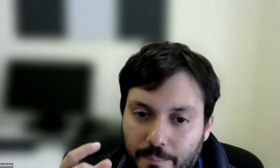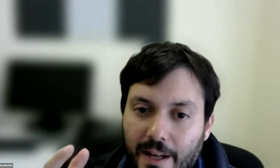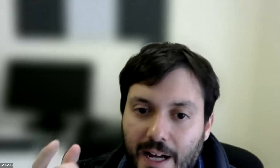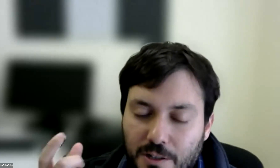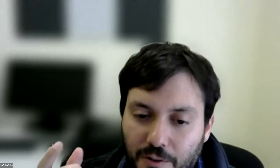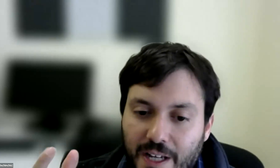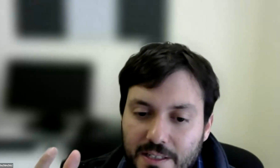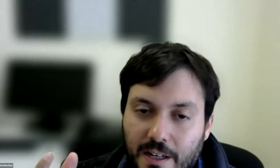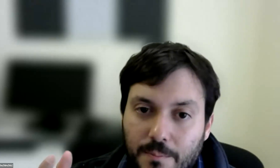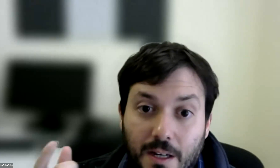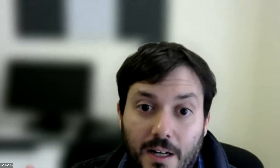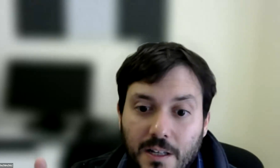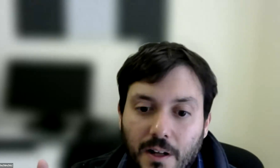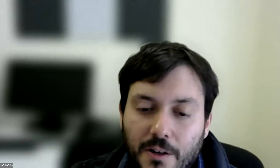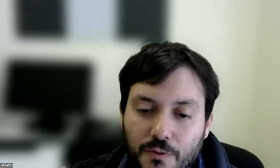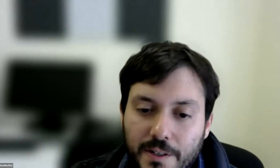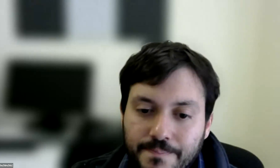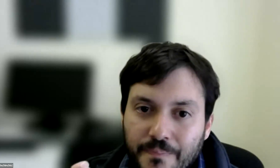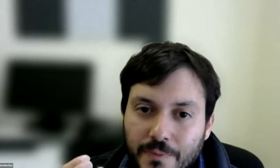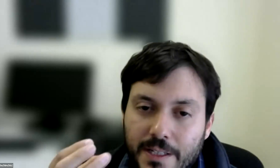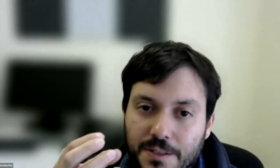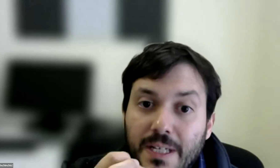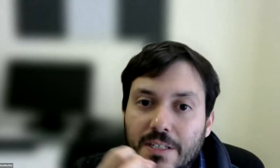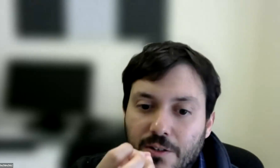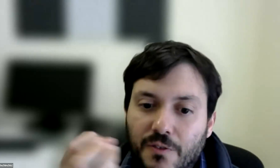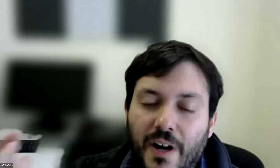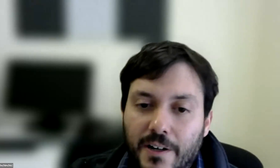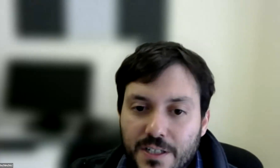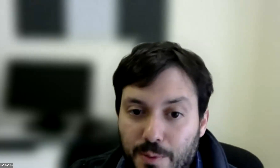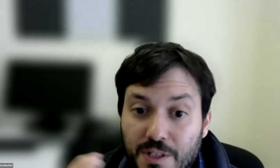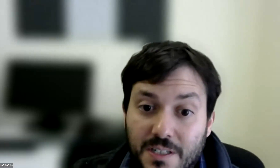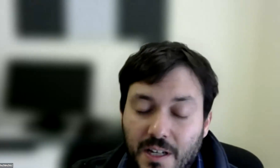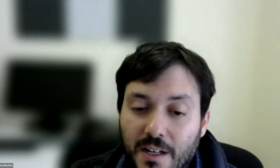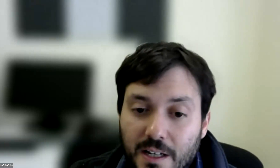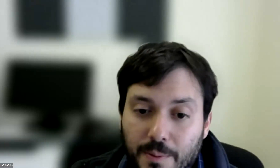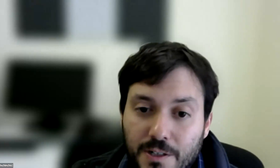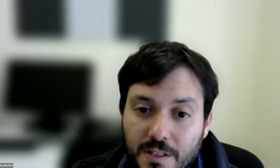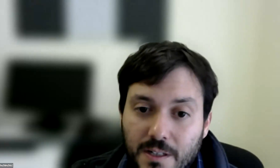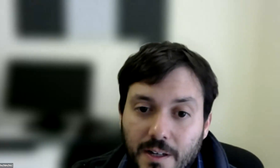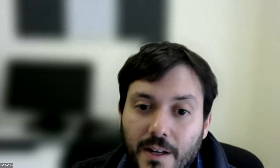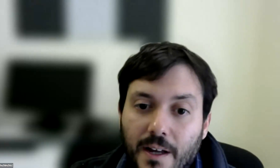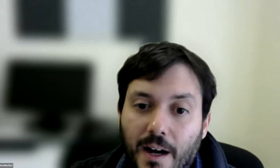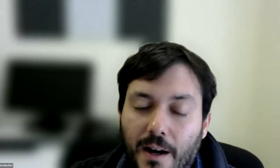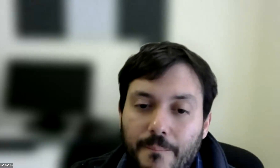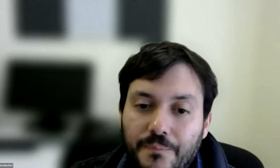mechanisms, like biological things that could be causing long COVID, is pieces of the virus persisting in a